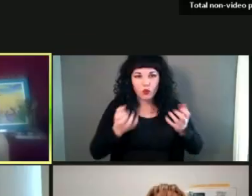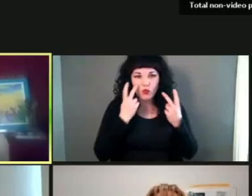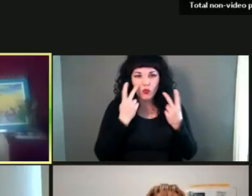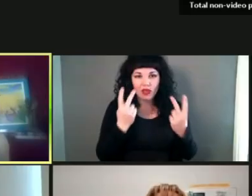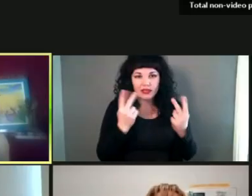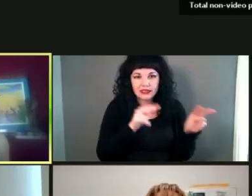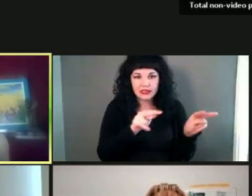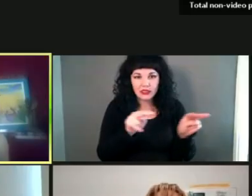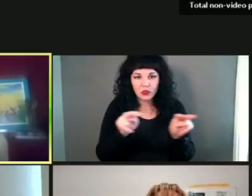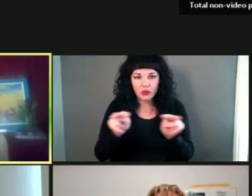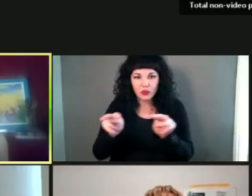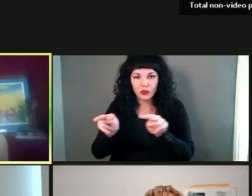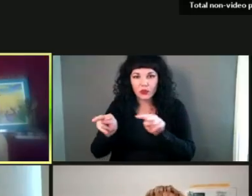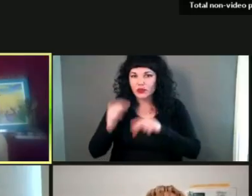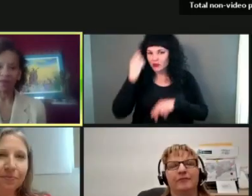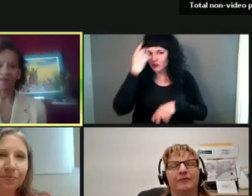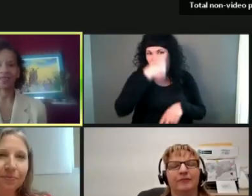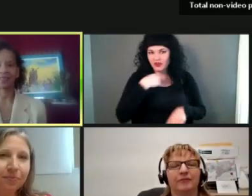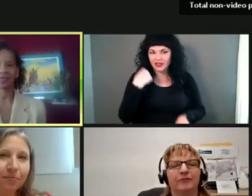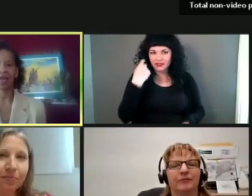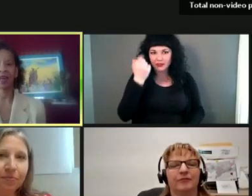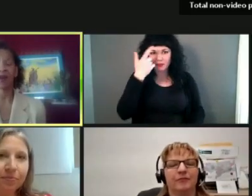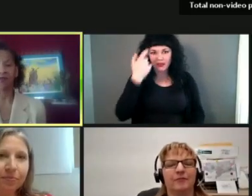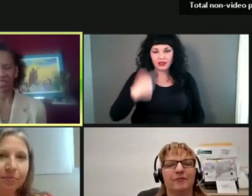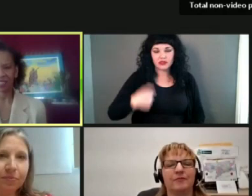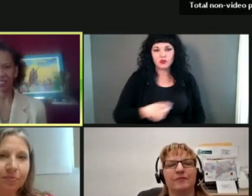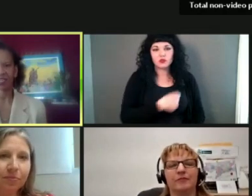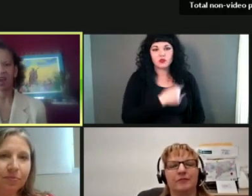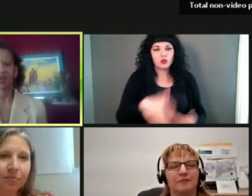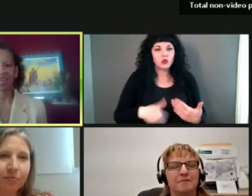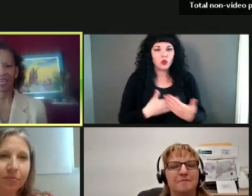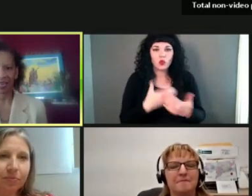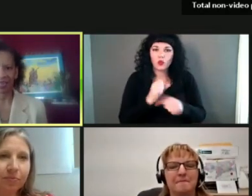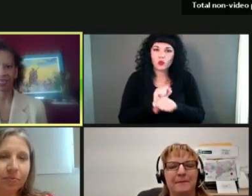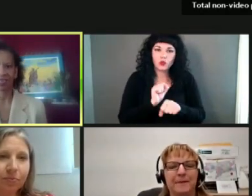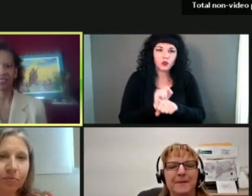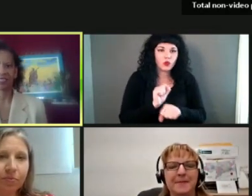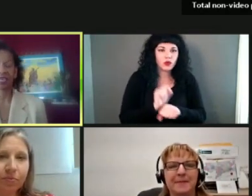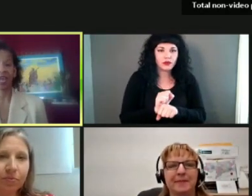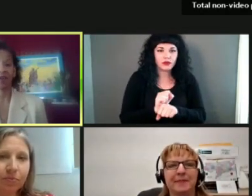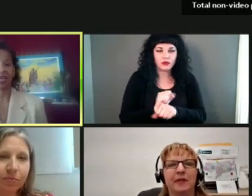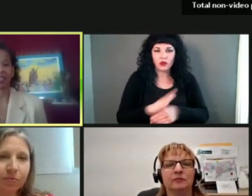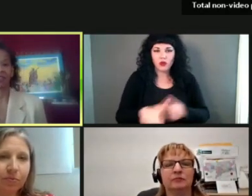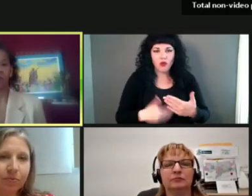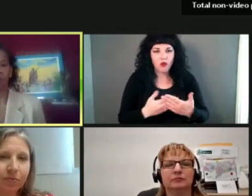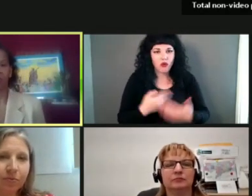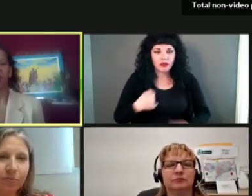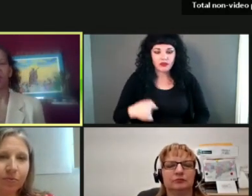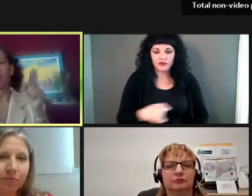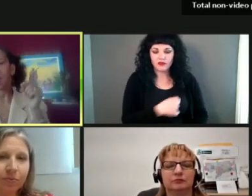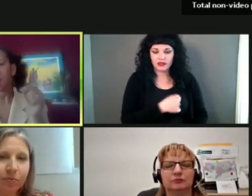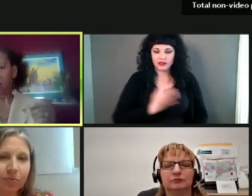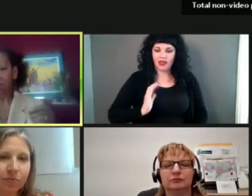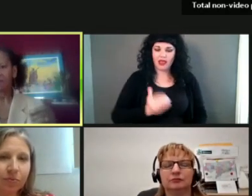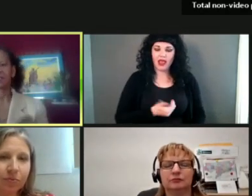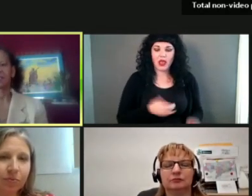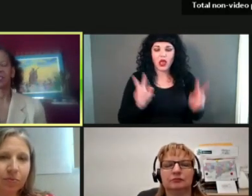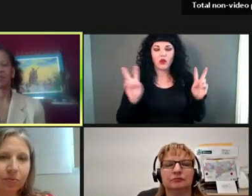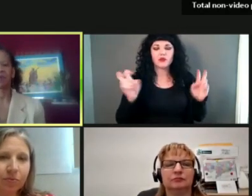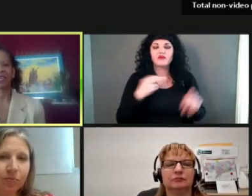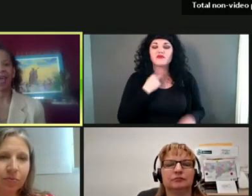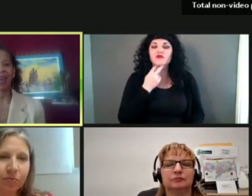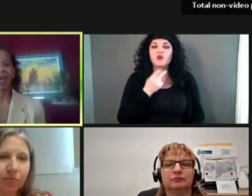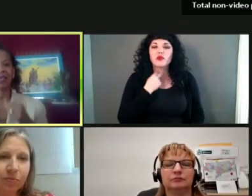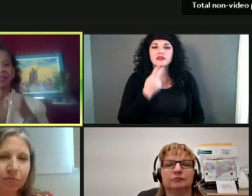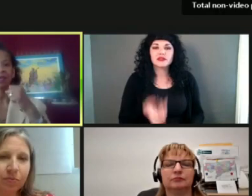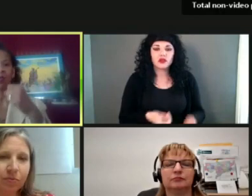of this work. All of us and our voices are needed to carry us forward. All of us need